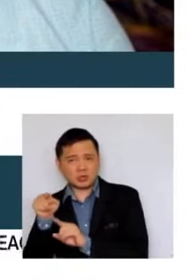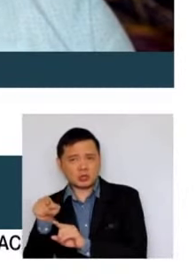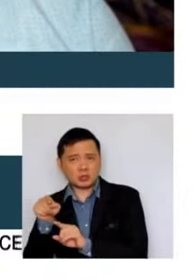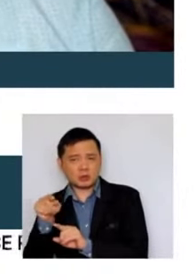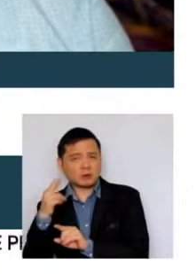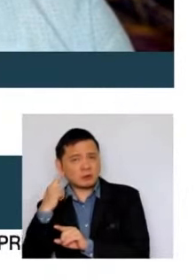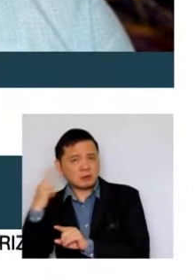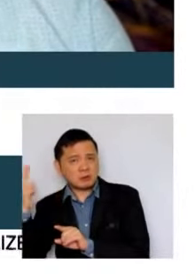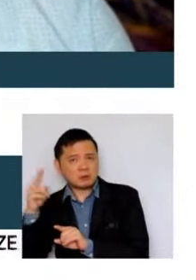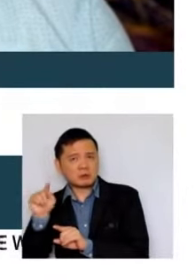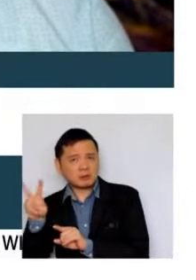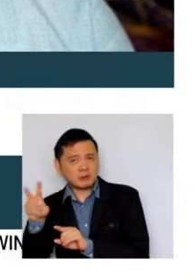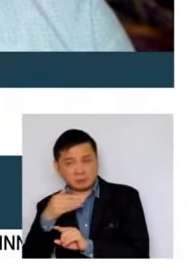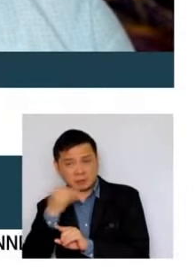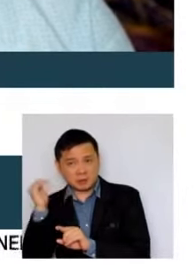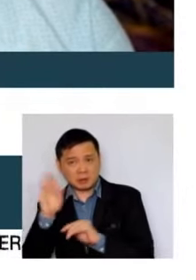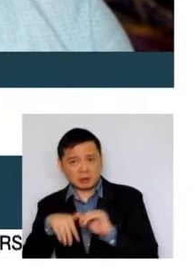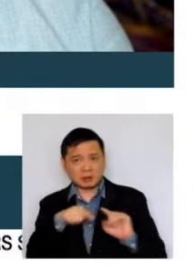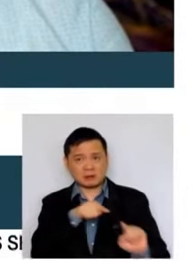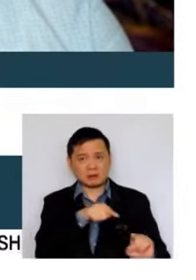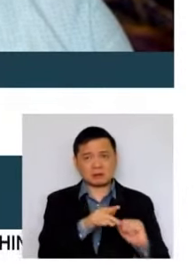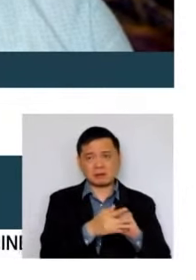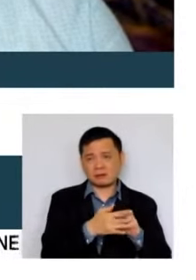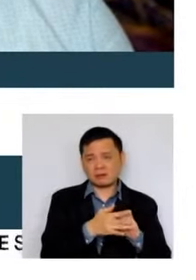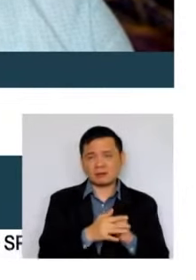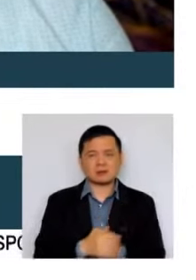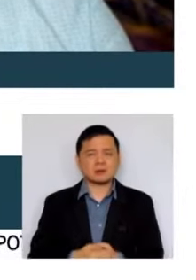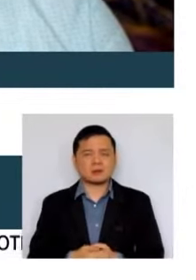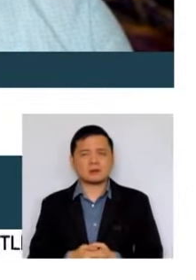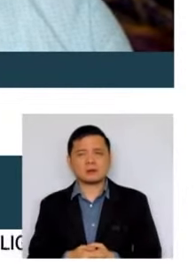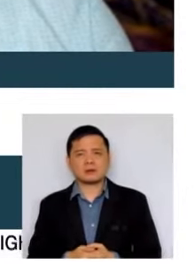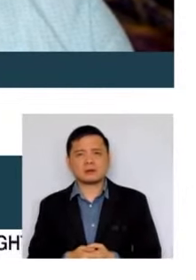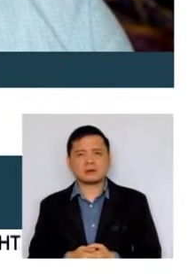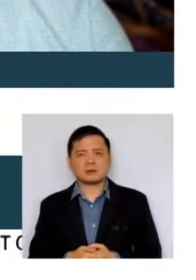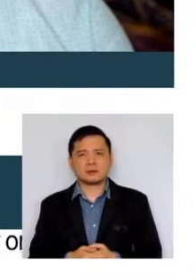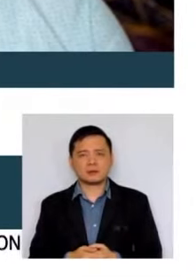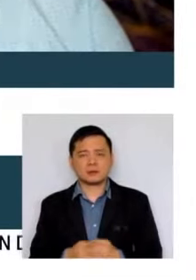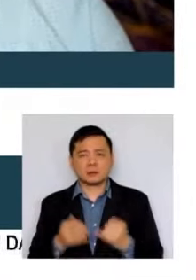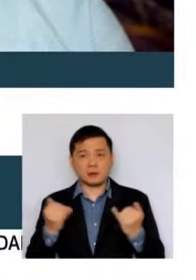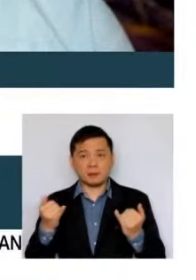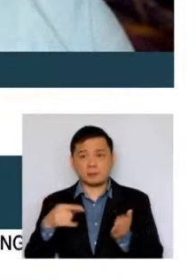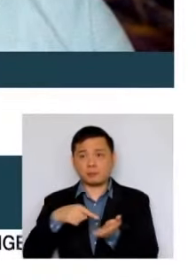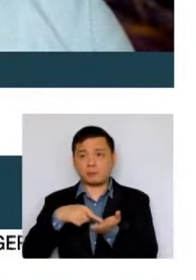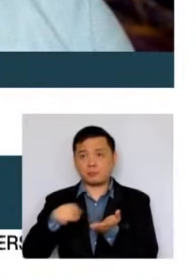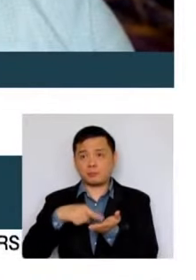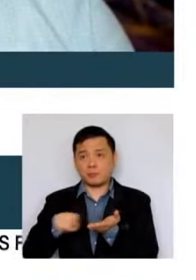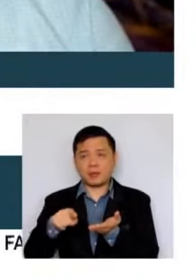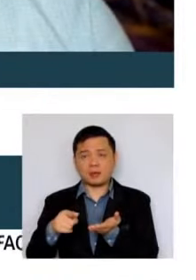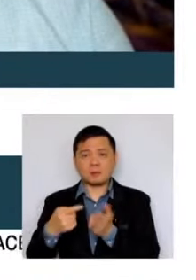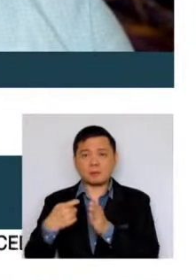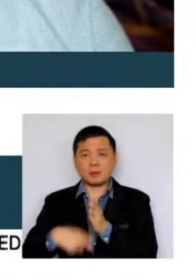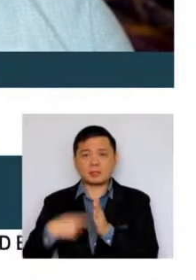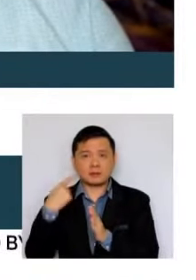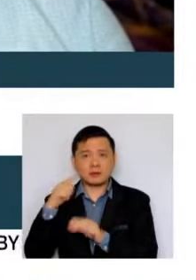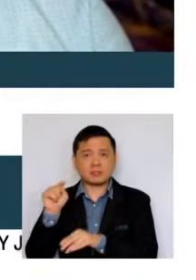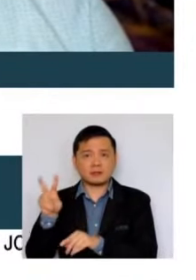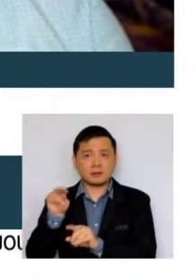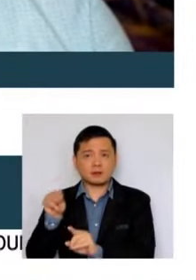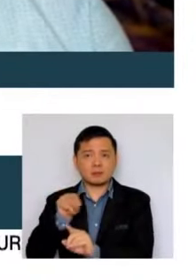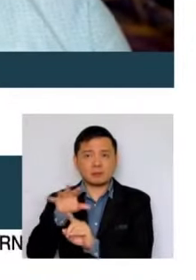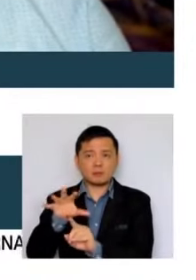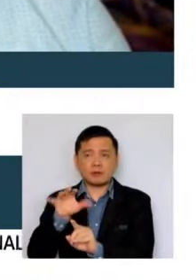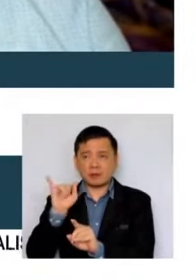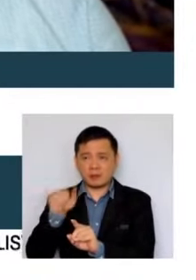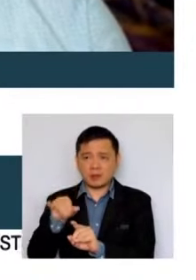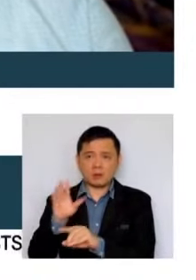And do you see this demand causing an adjustment in the prices of TV exposure? And if candidates are not spending on